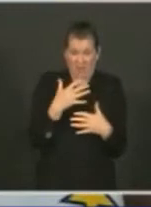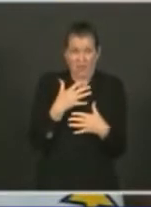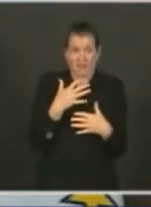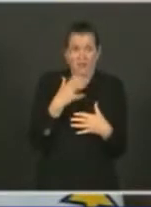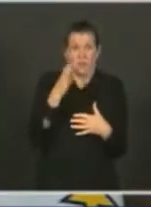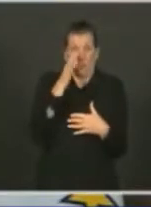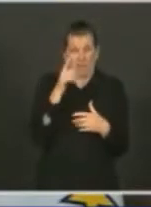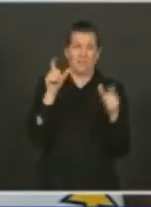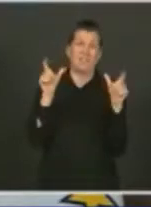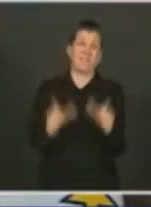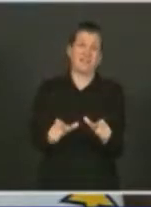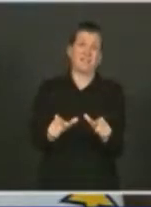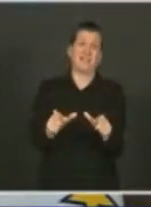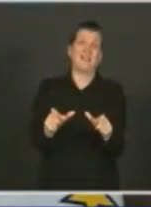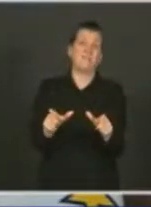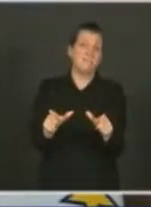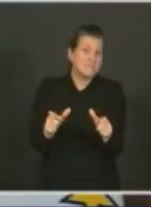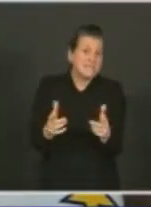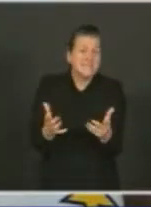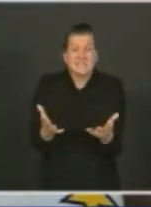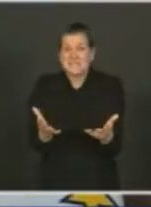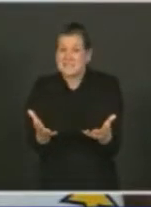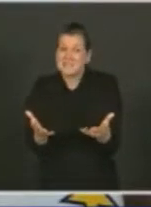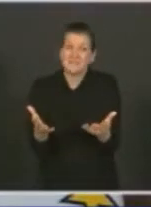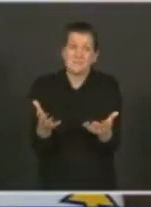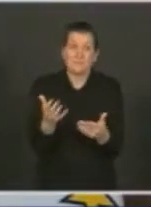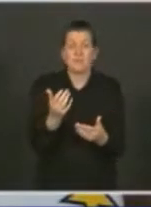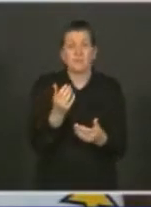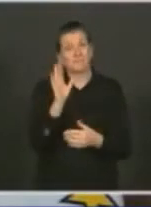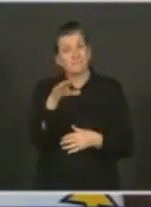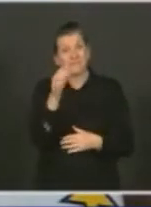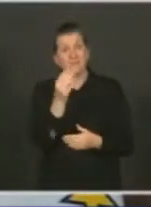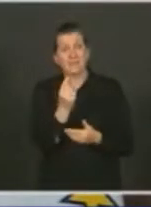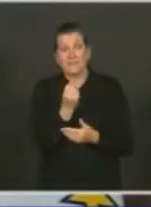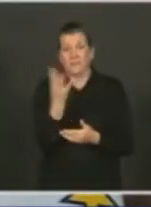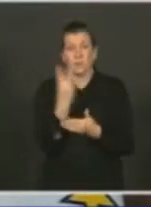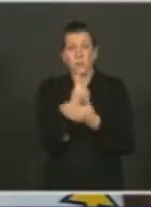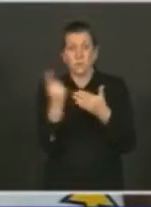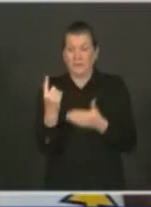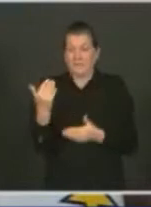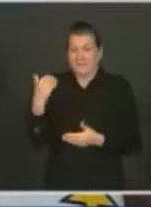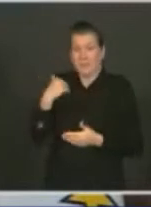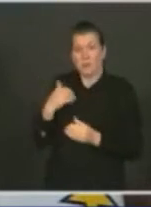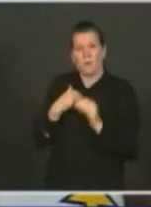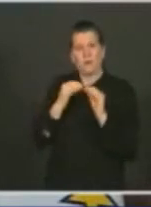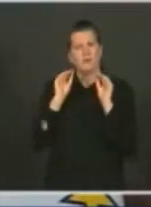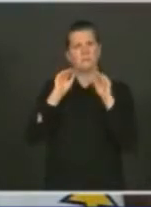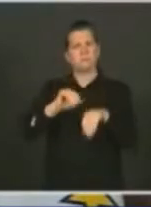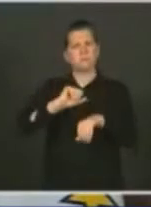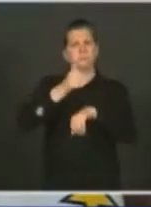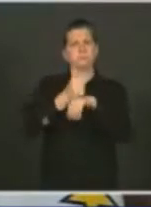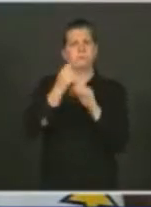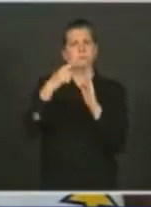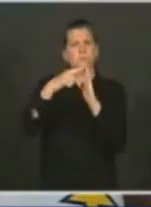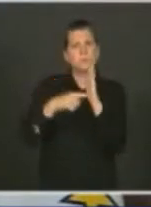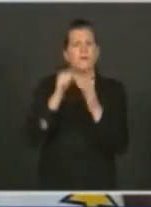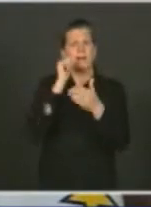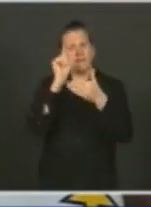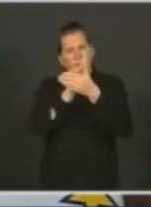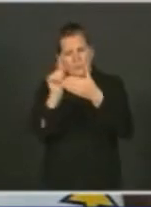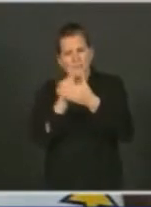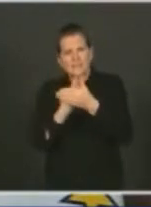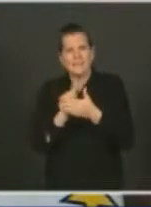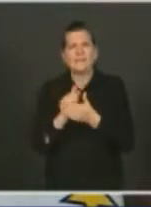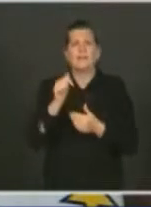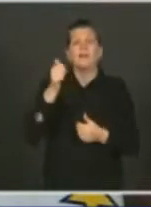Over the last few weeks, I've put in place a number of new interventions. We've been taking action week after week. A month ago, I closed